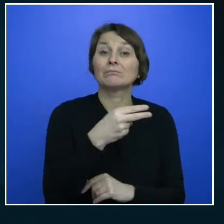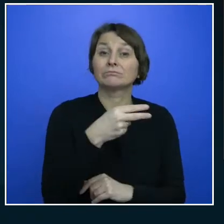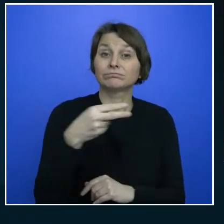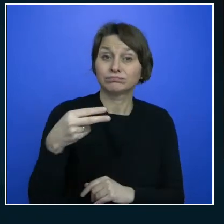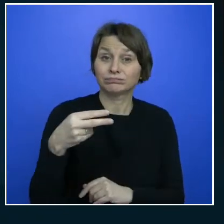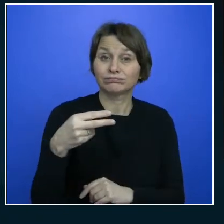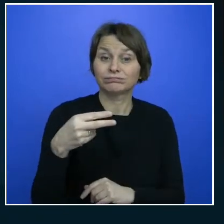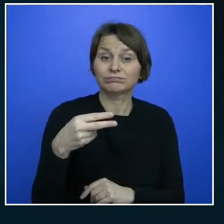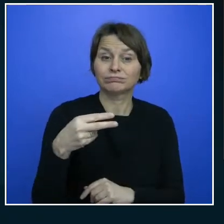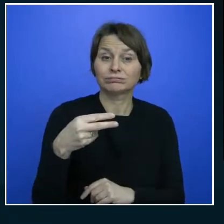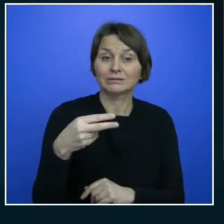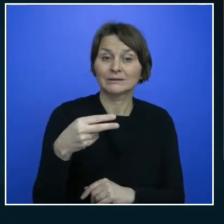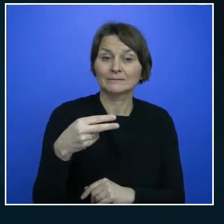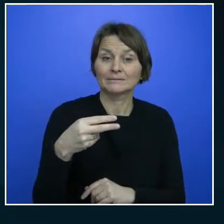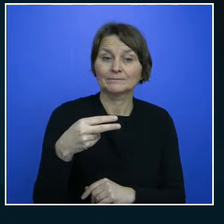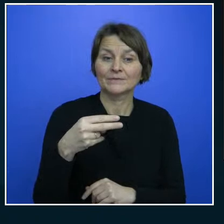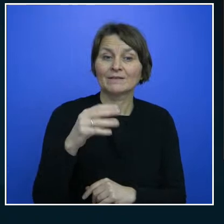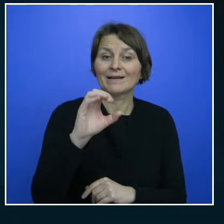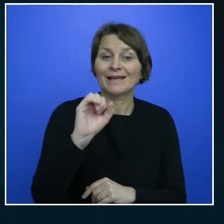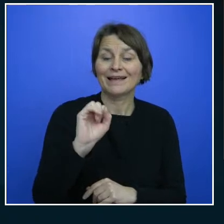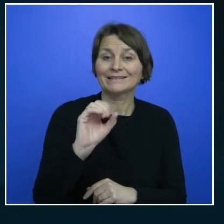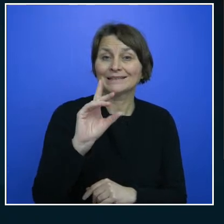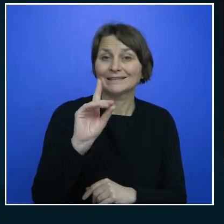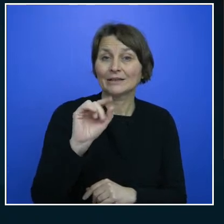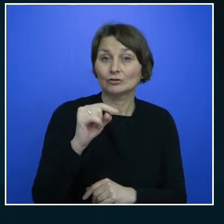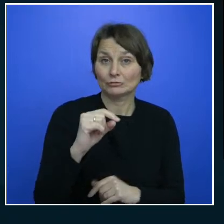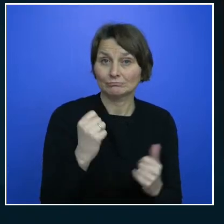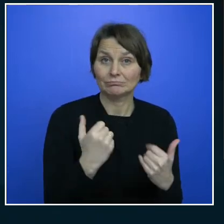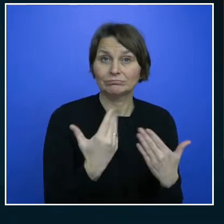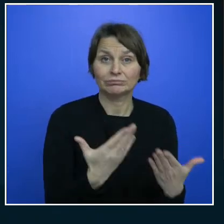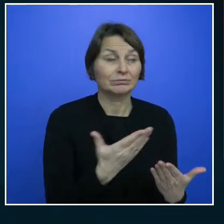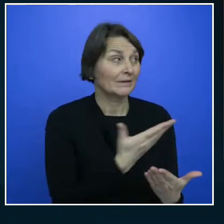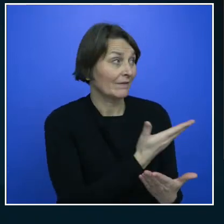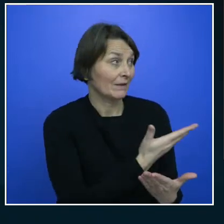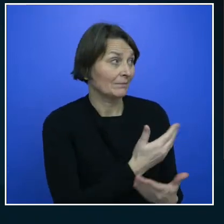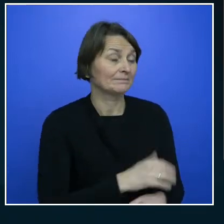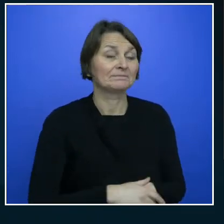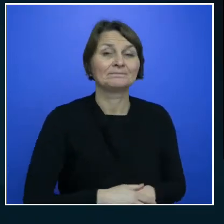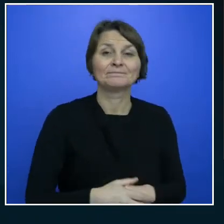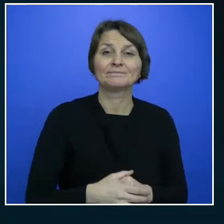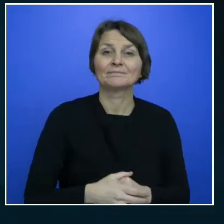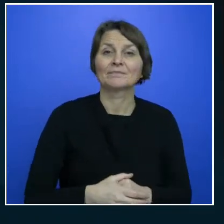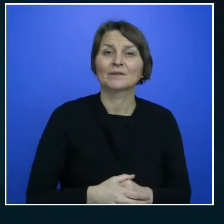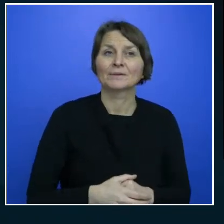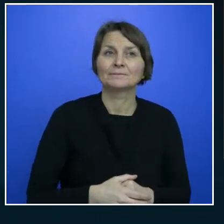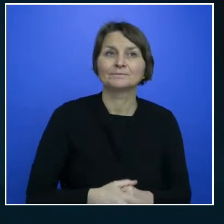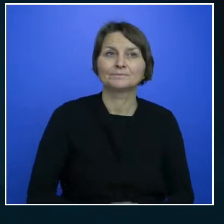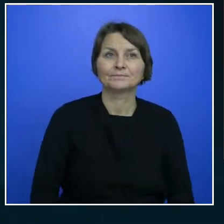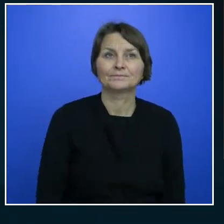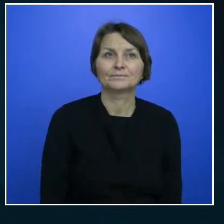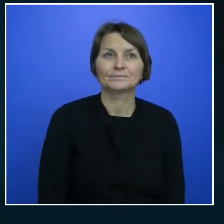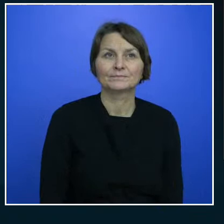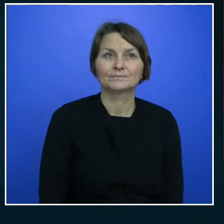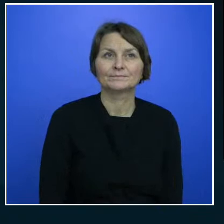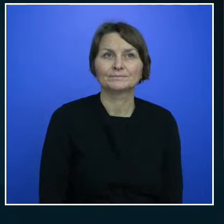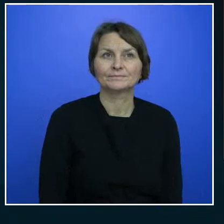the STG available here, which is the resource I have just declared. So I can do STG